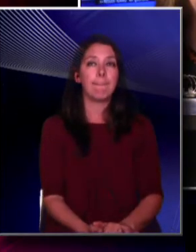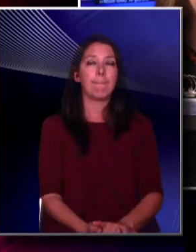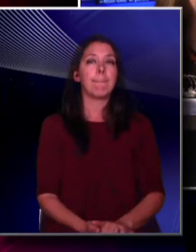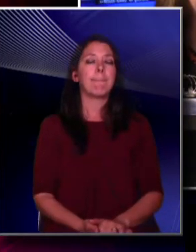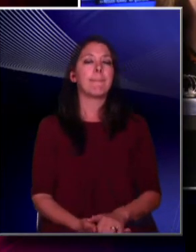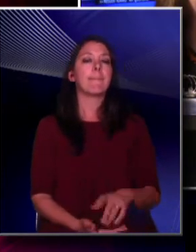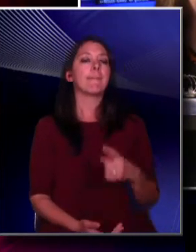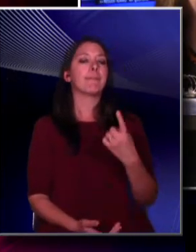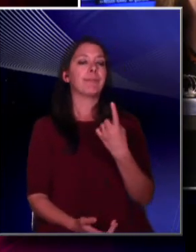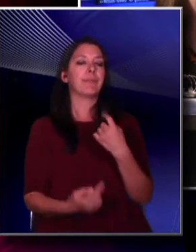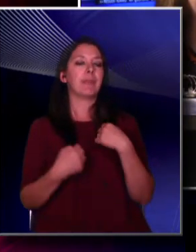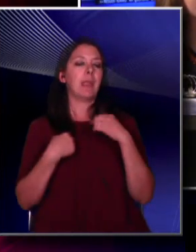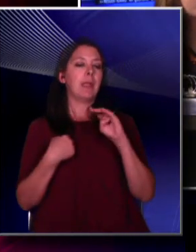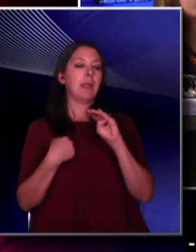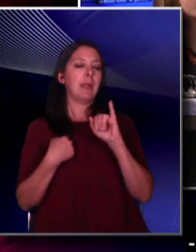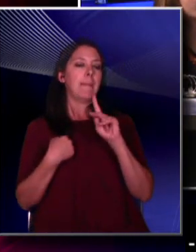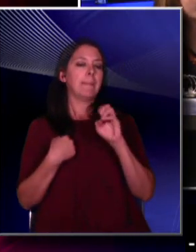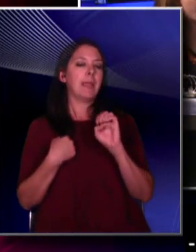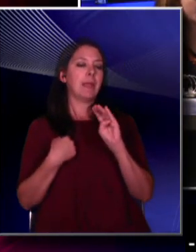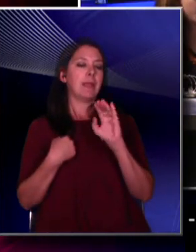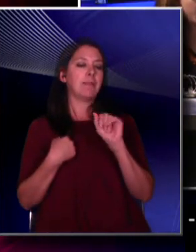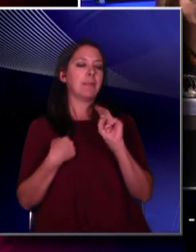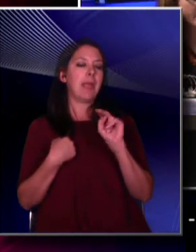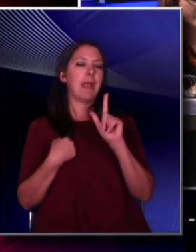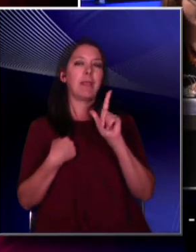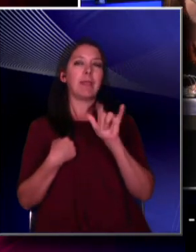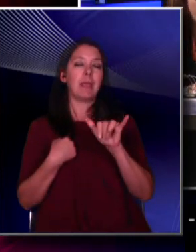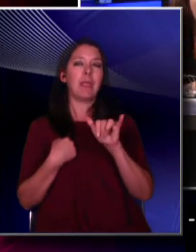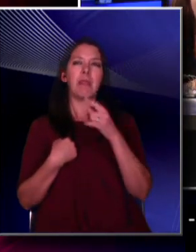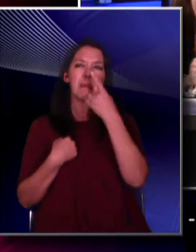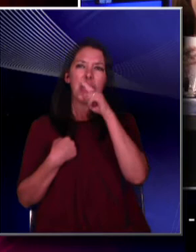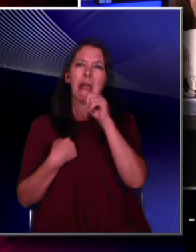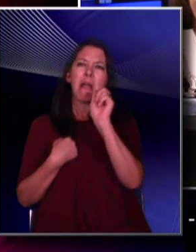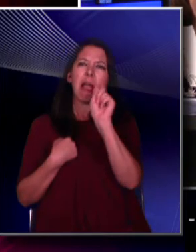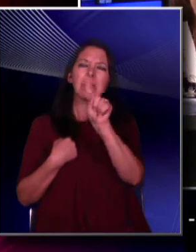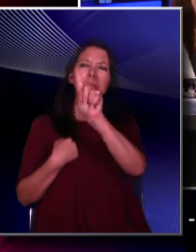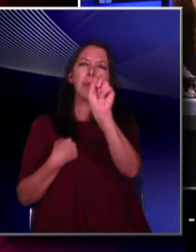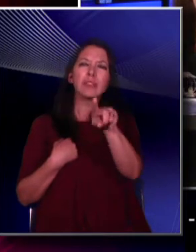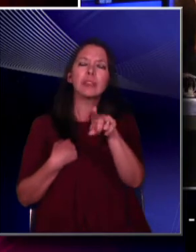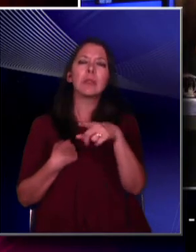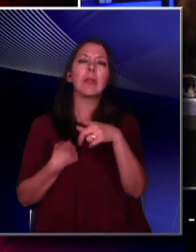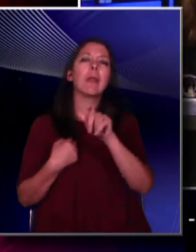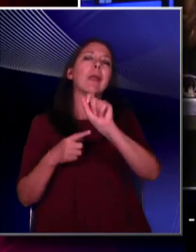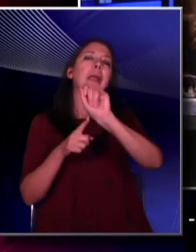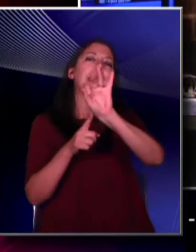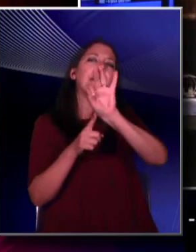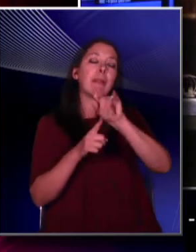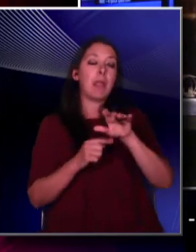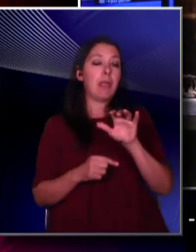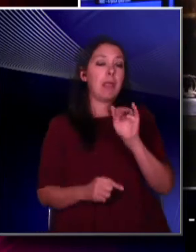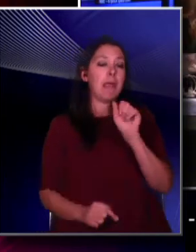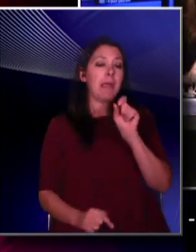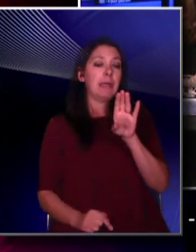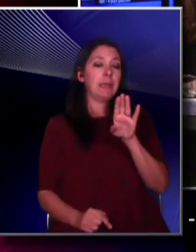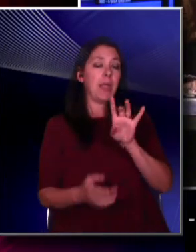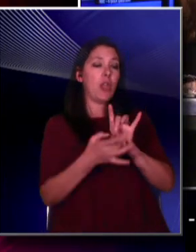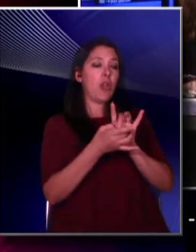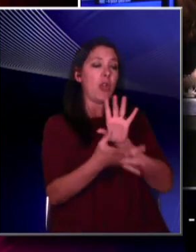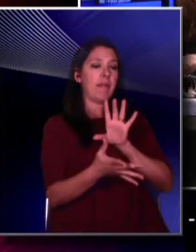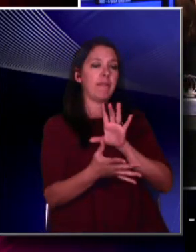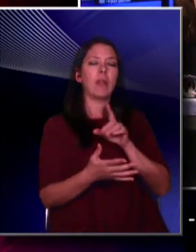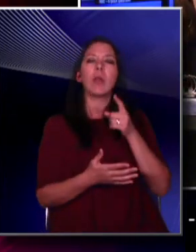Can I ask, this is Mike Manley, a quick question, like, under what circumstance would ASDB choose to terminate an IGA